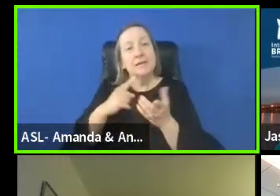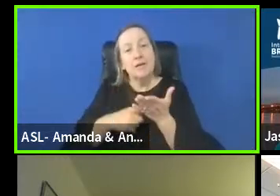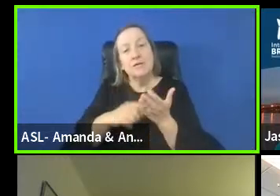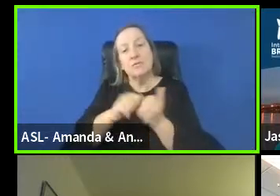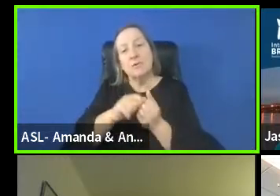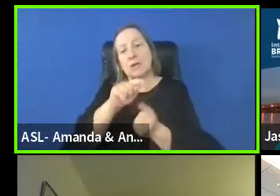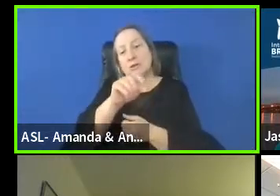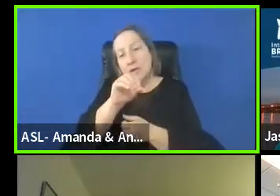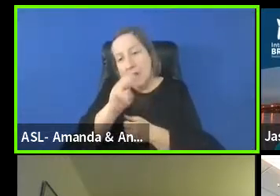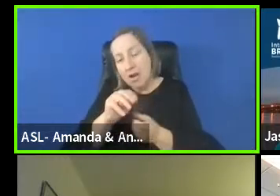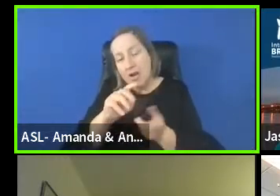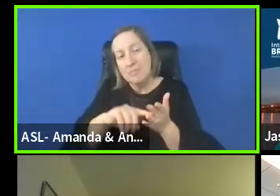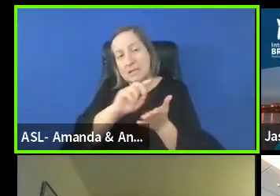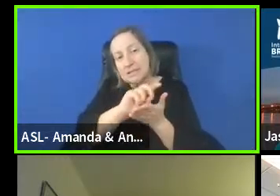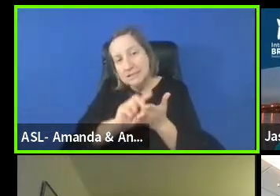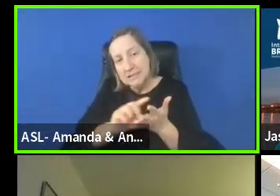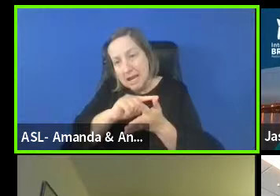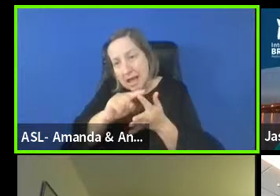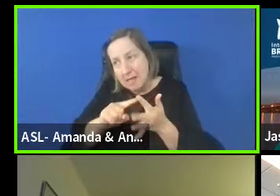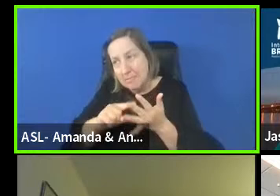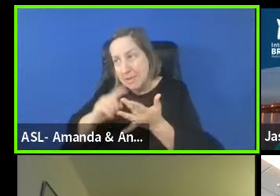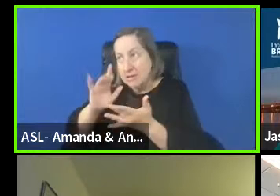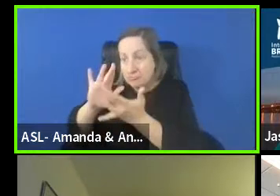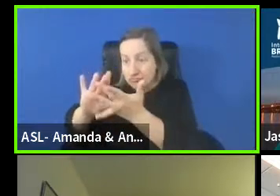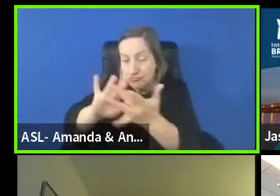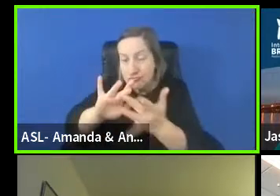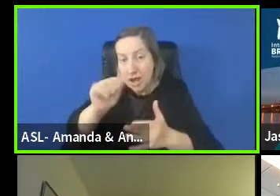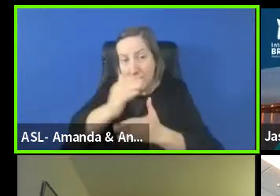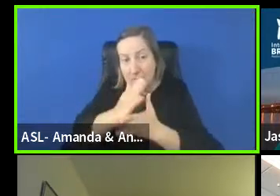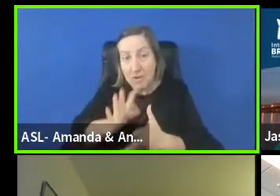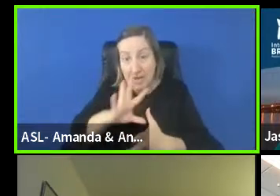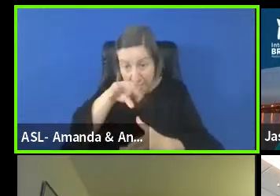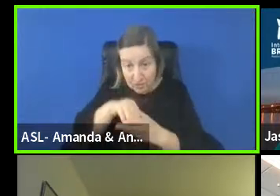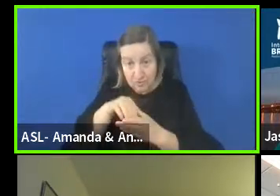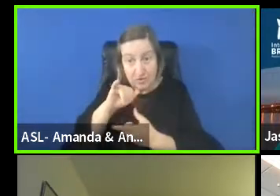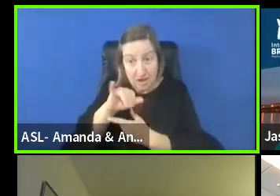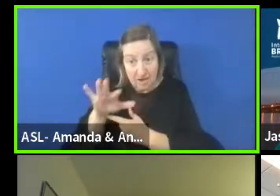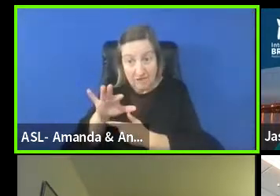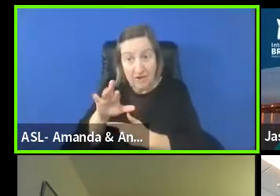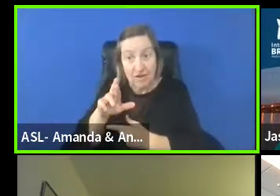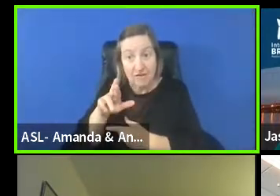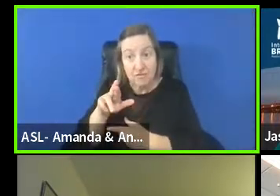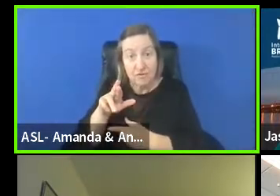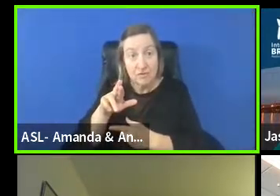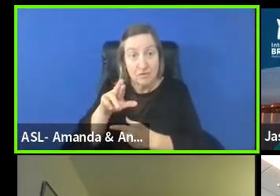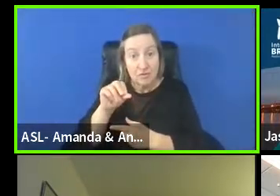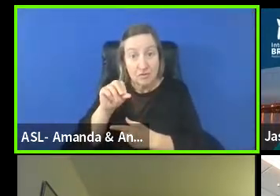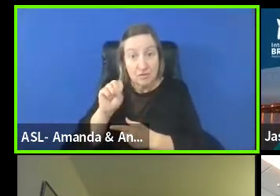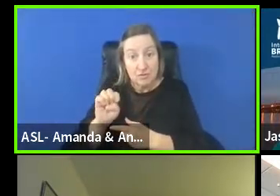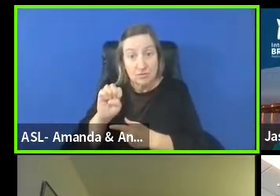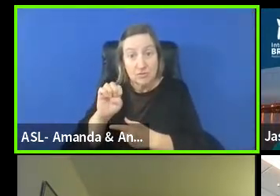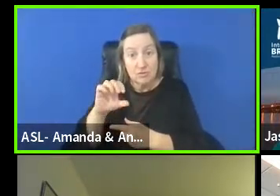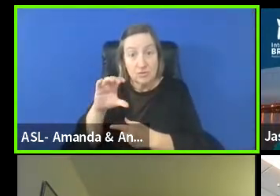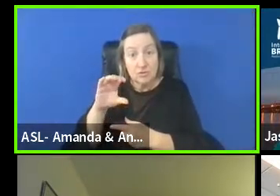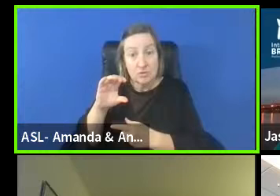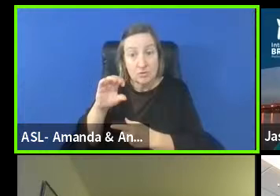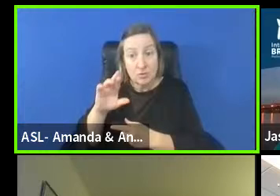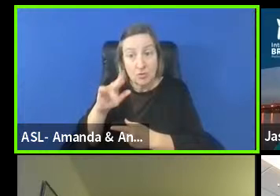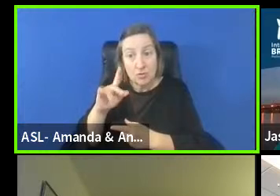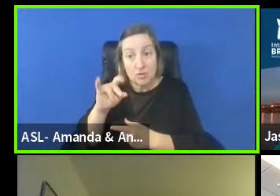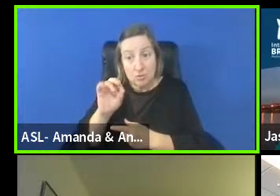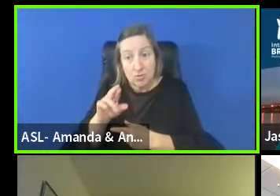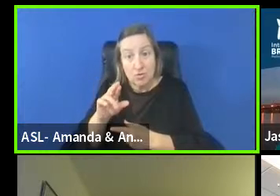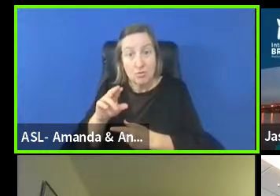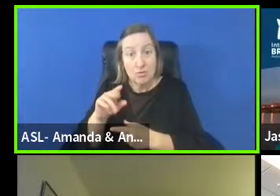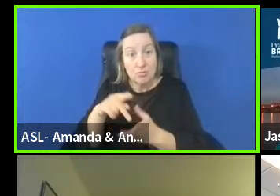design elements and reaching out to other parts, I'm assuming that includes the I-5 Rose Quarter project for I-5 to